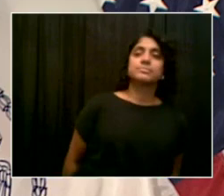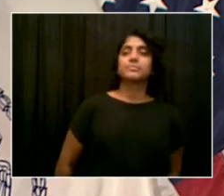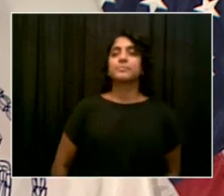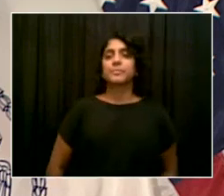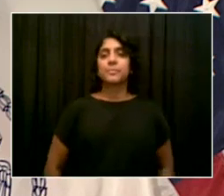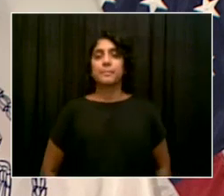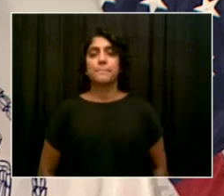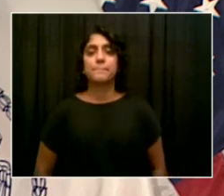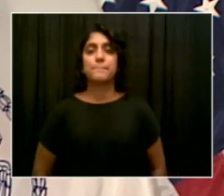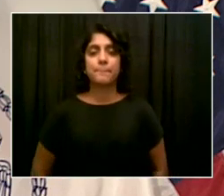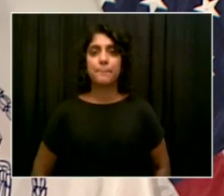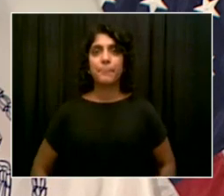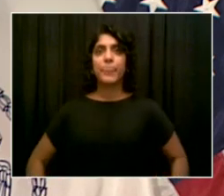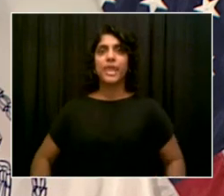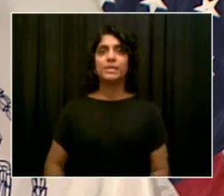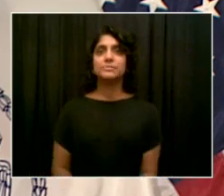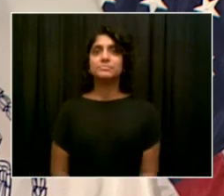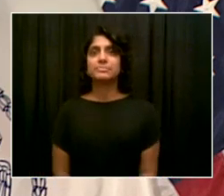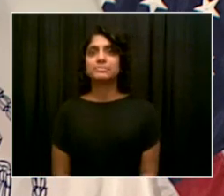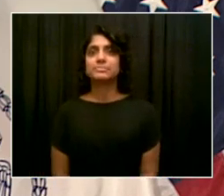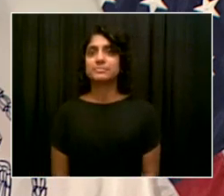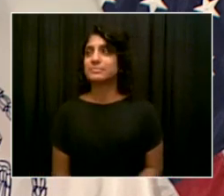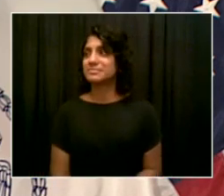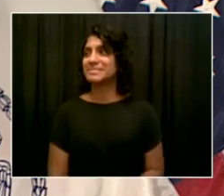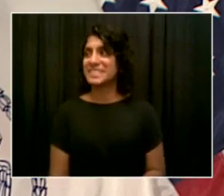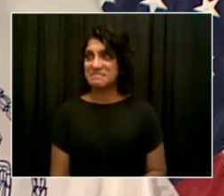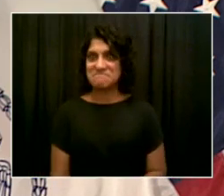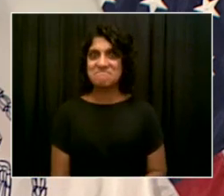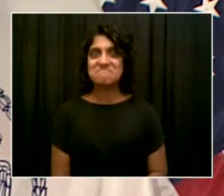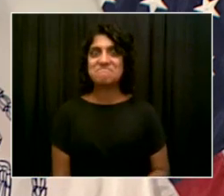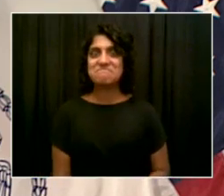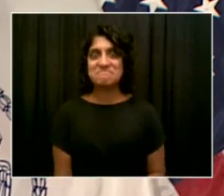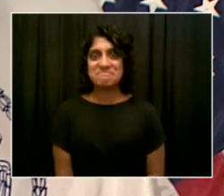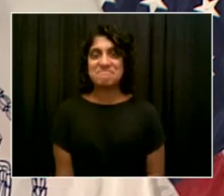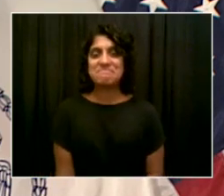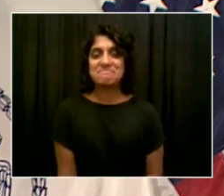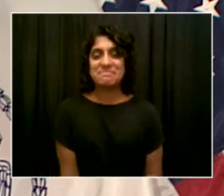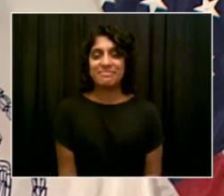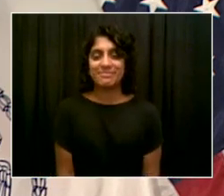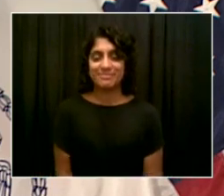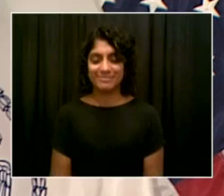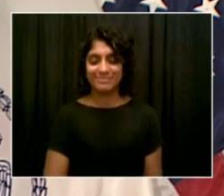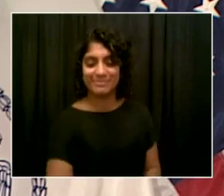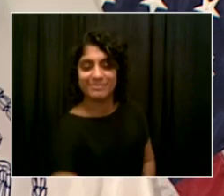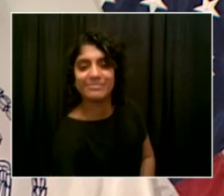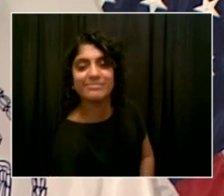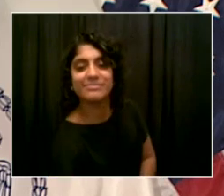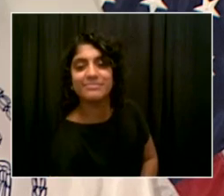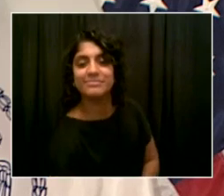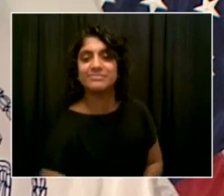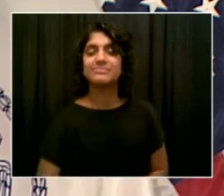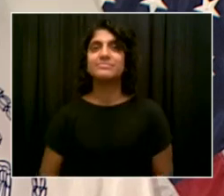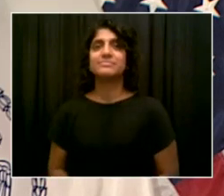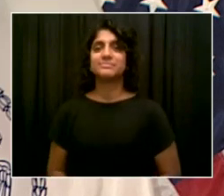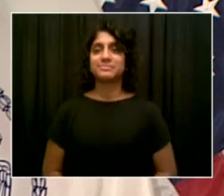City. 100 gimnasios en los 5 condados van a estar abiertos los